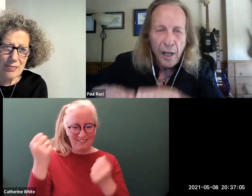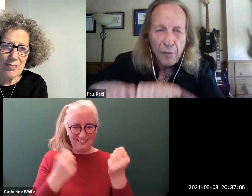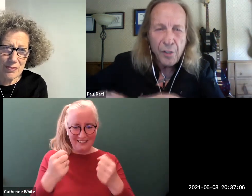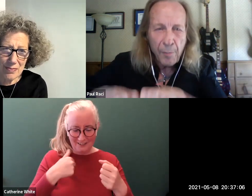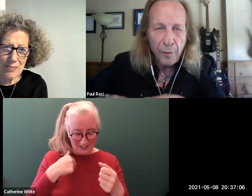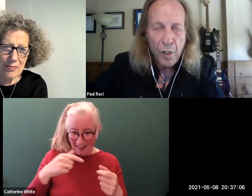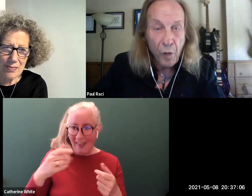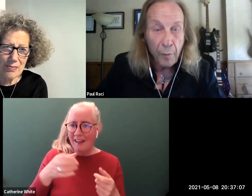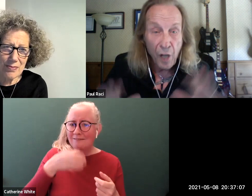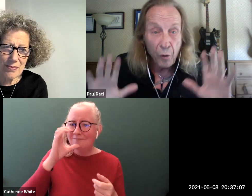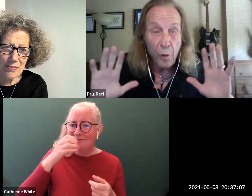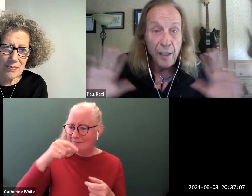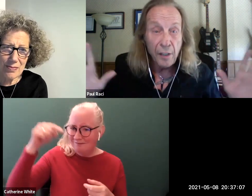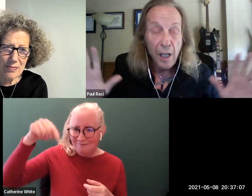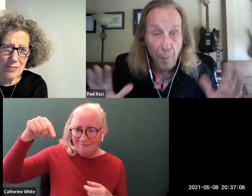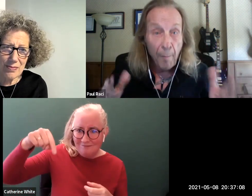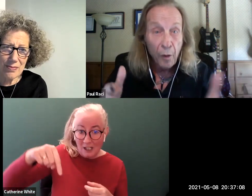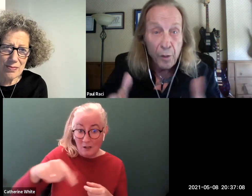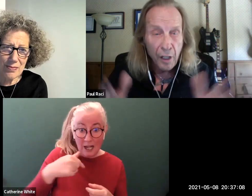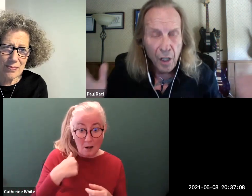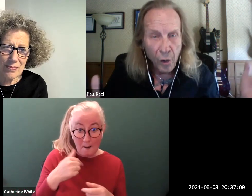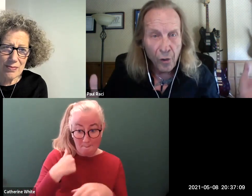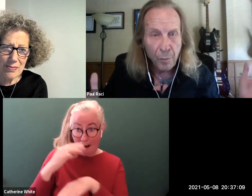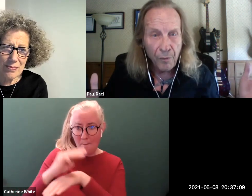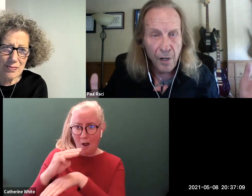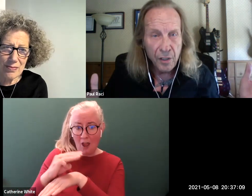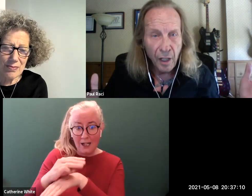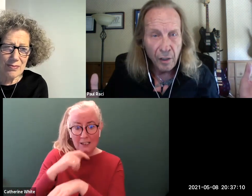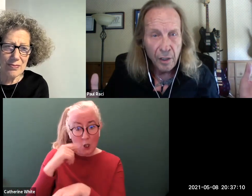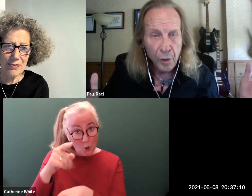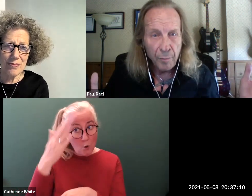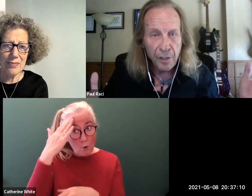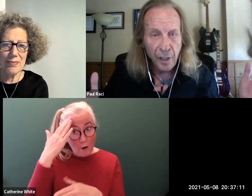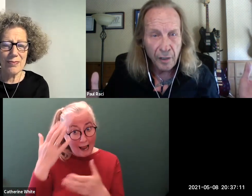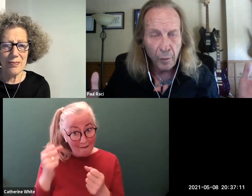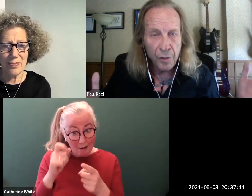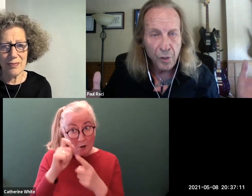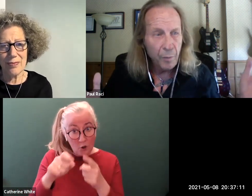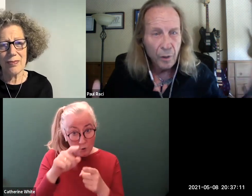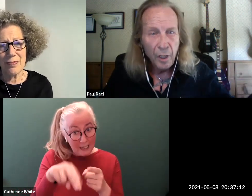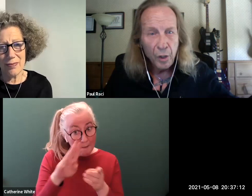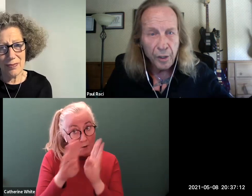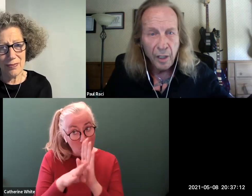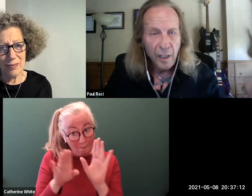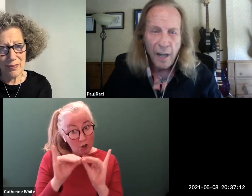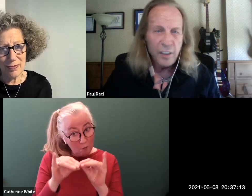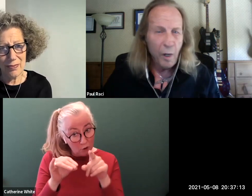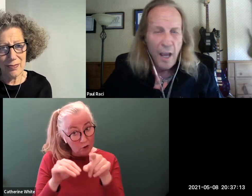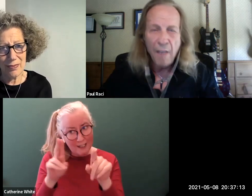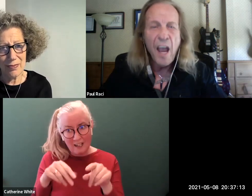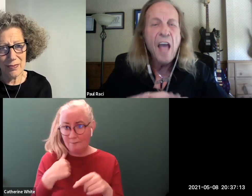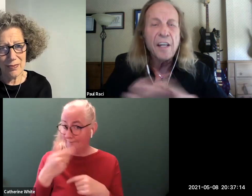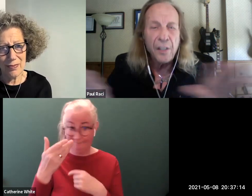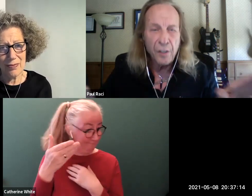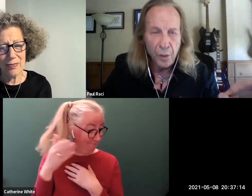going down the steps of a restaurant because I would do anything. Because my mother would say, you know, there's a profession now. You can be a sign language interpreter. You can. I didn't want